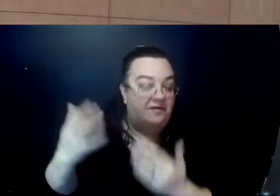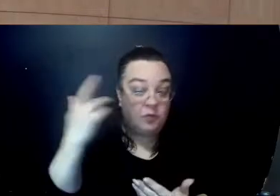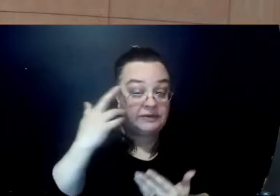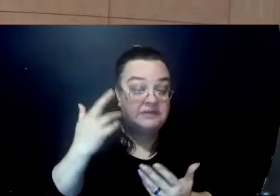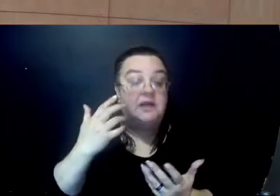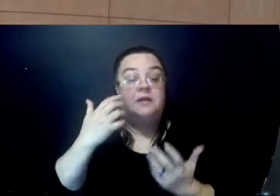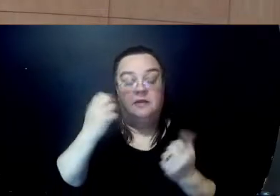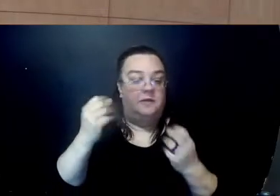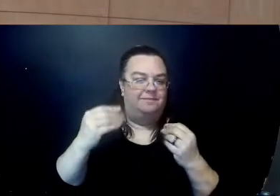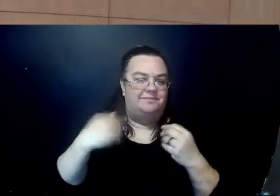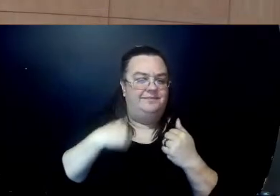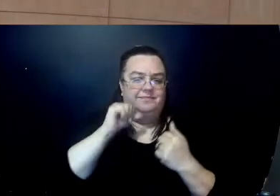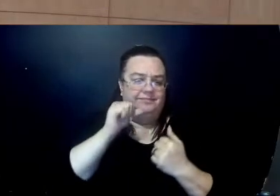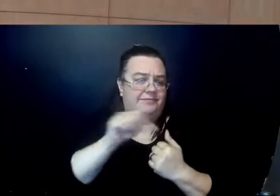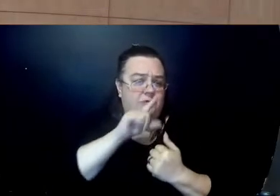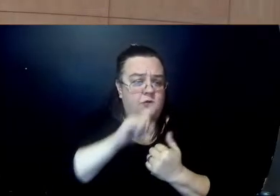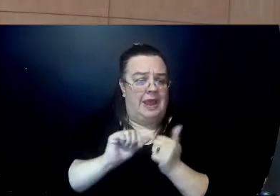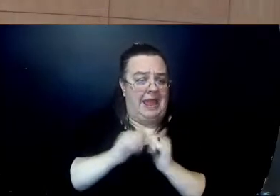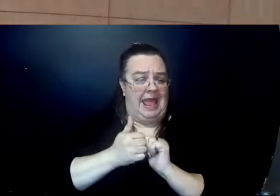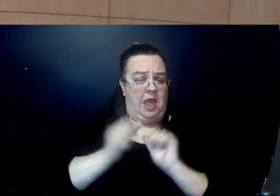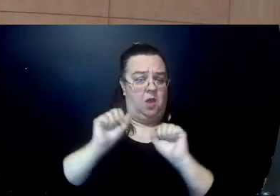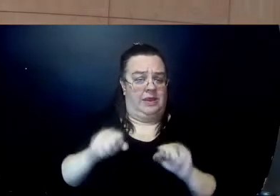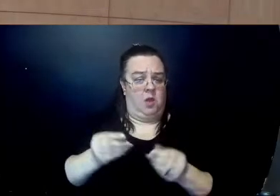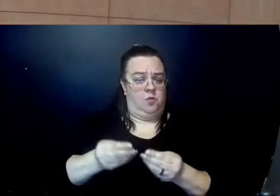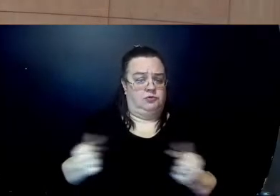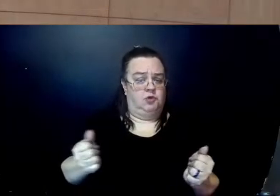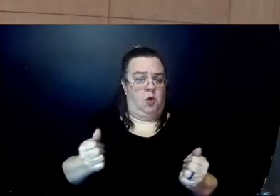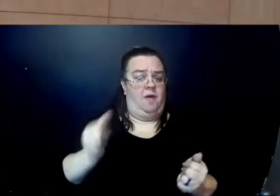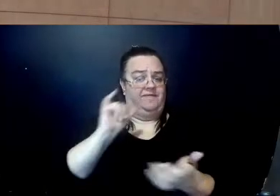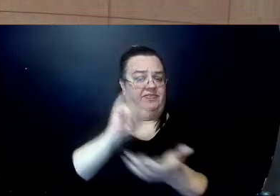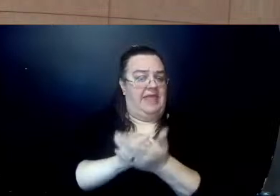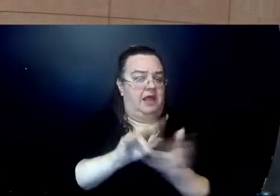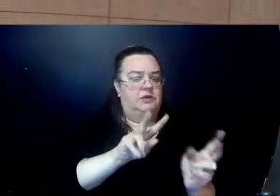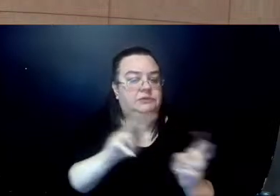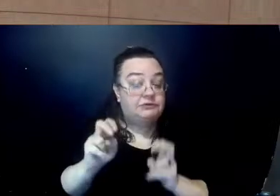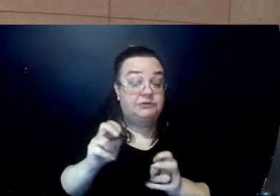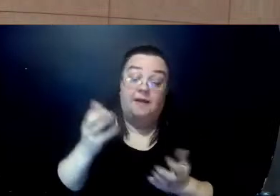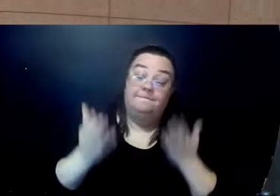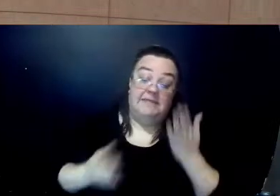And so I don't know how we resolve that issue. It might